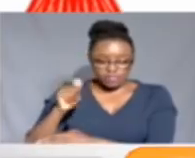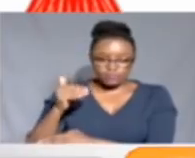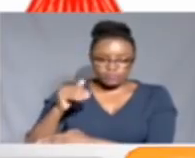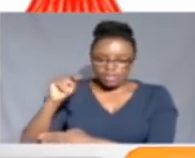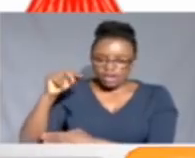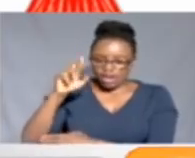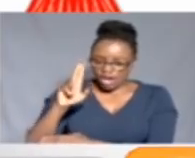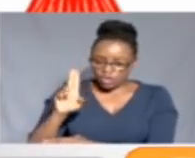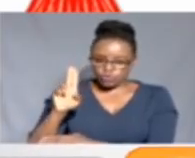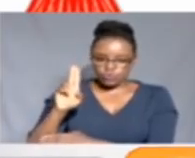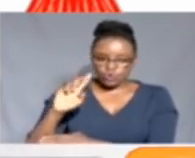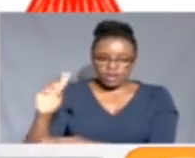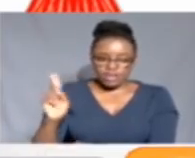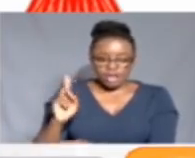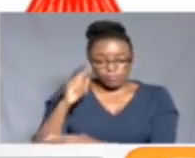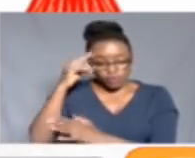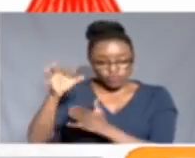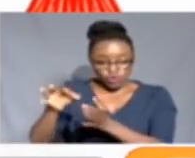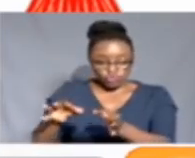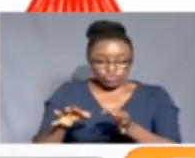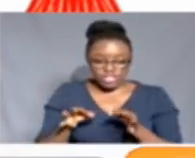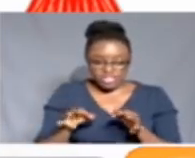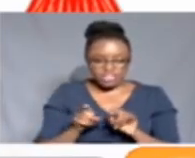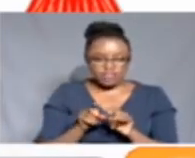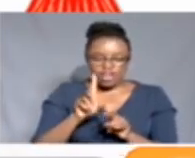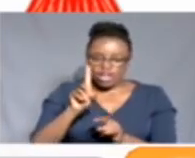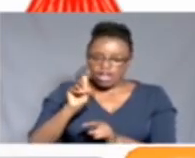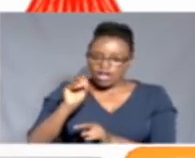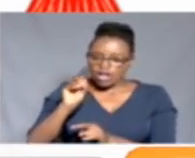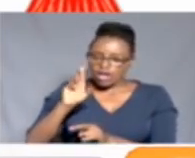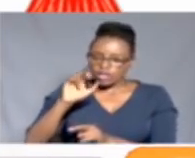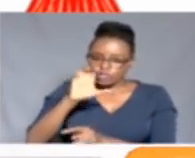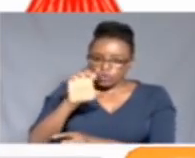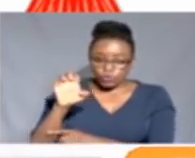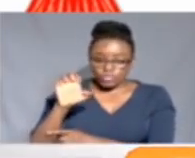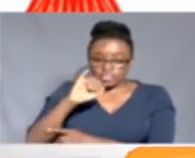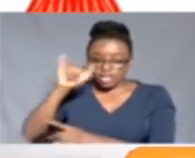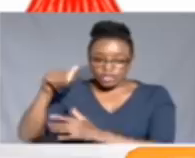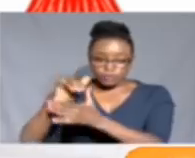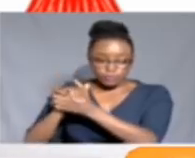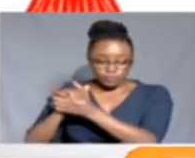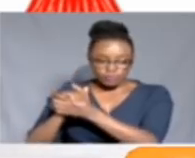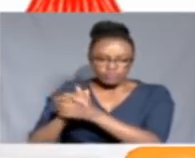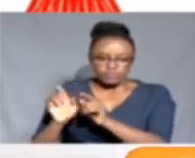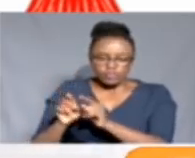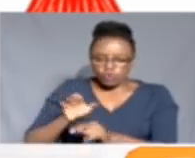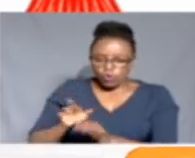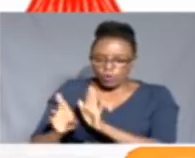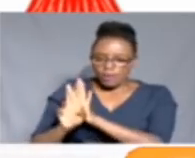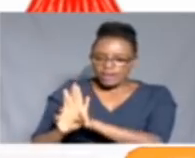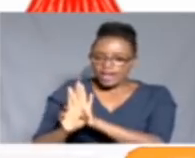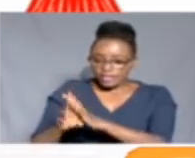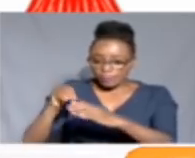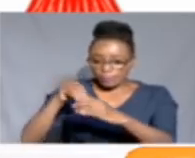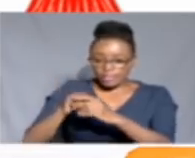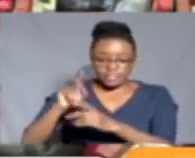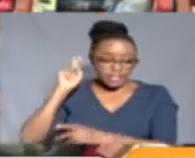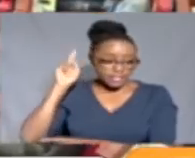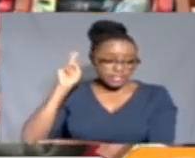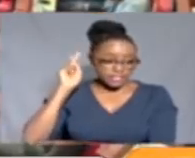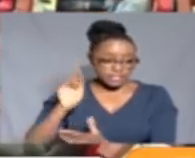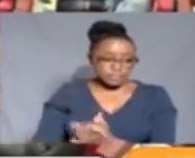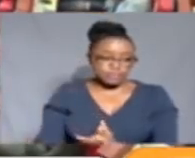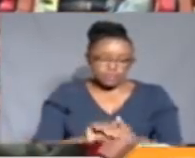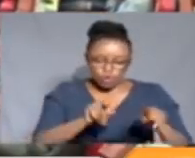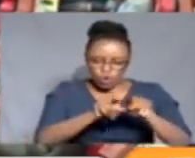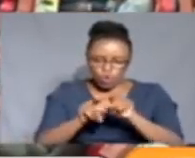Ngaru, Nairobi. For Treasurer, they propose Doris Aburi, Jubilee candidate and runner-up for Woman Rep Kisii. They